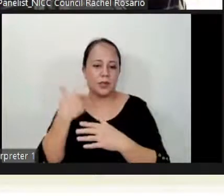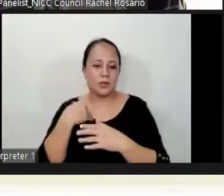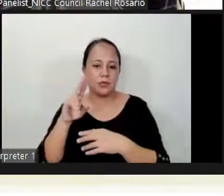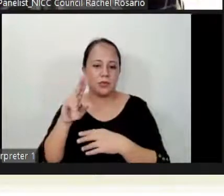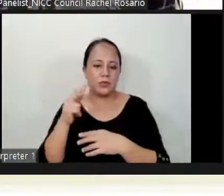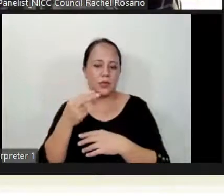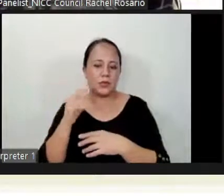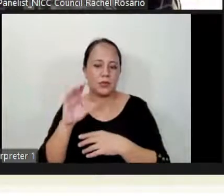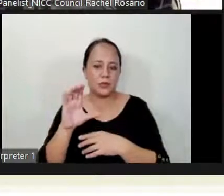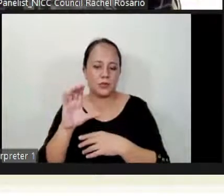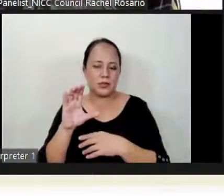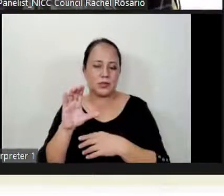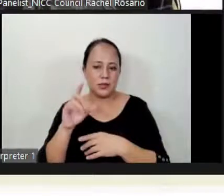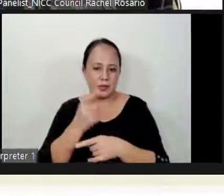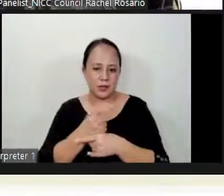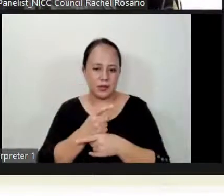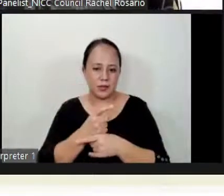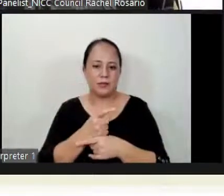UHC regime, right?